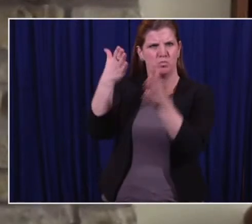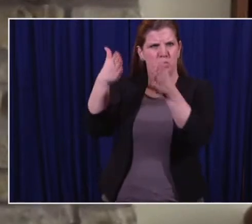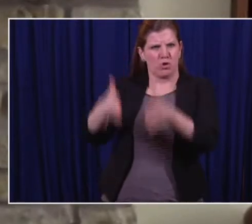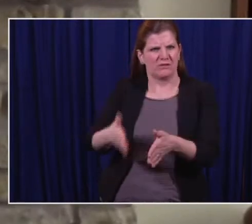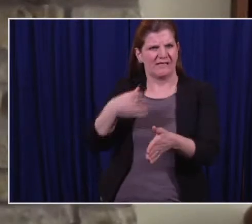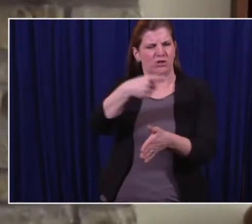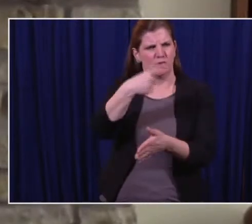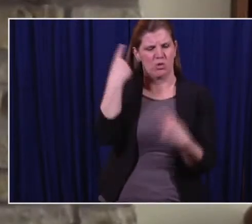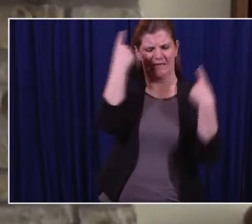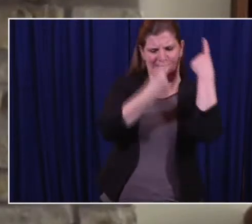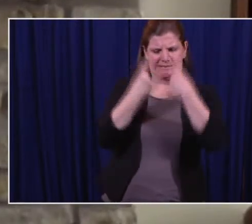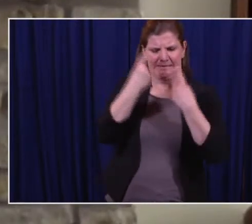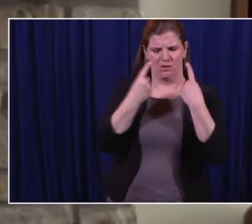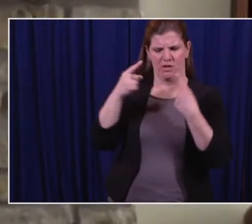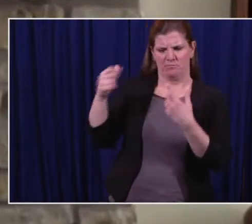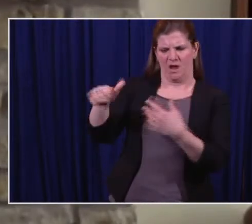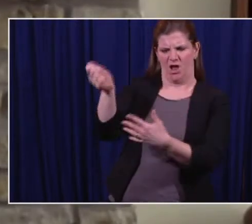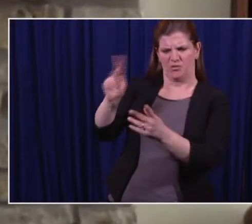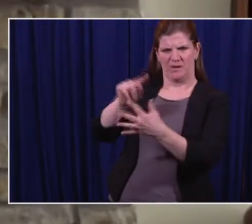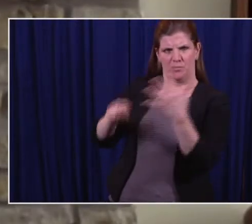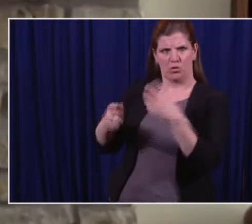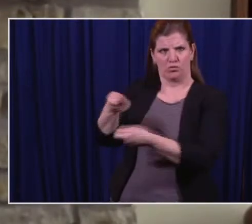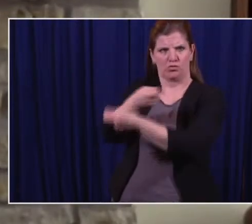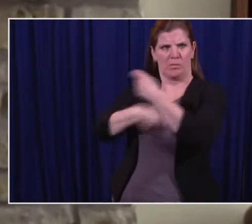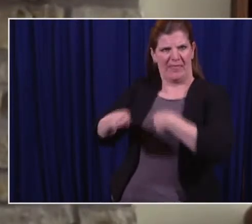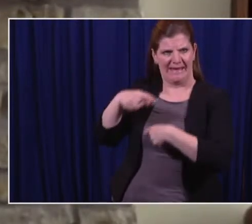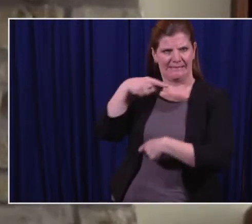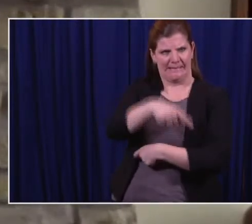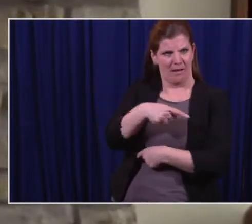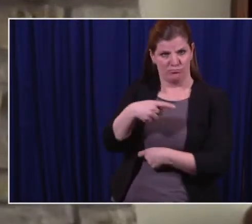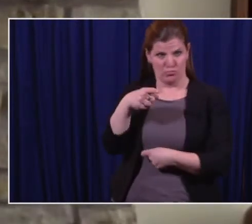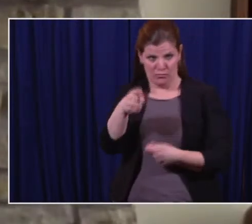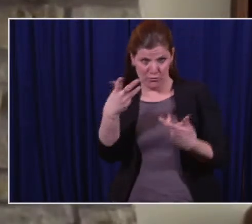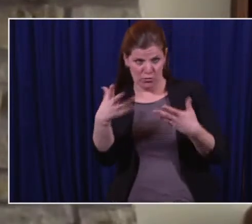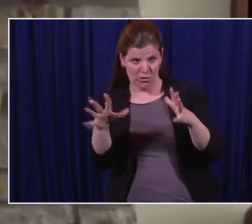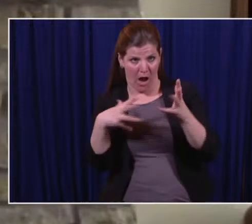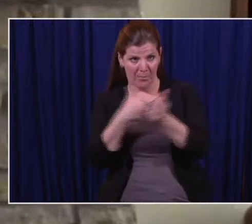candidates, what qualities or experience are you looking for? Thanks.